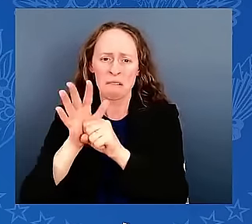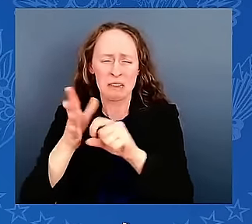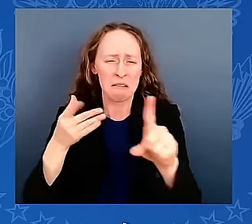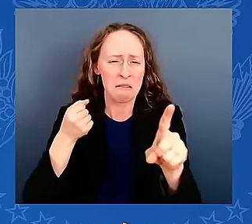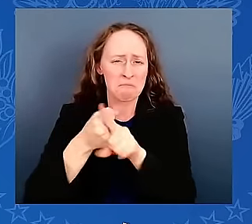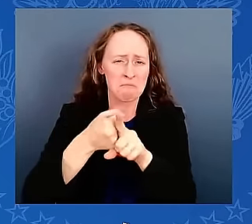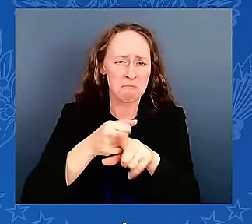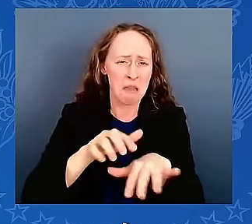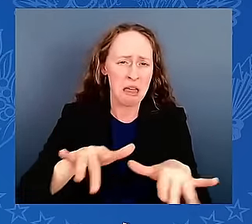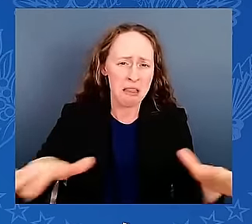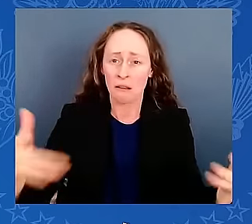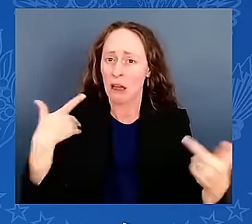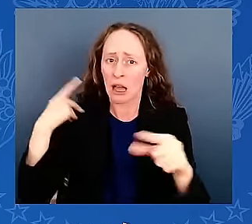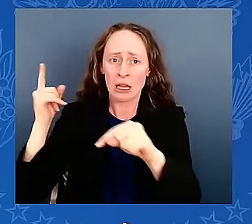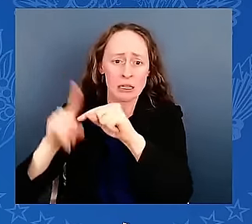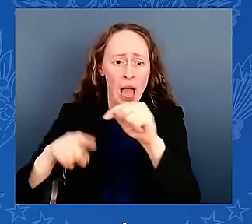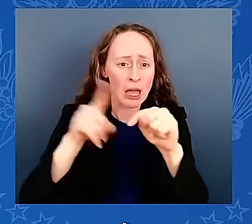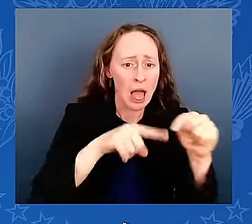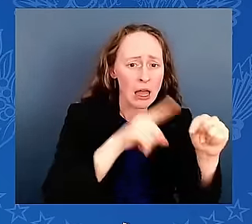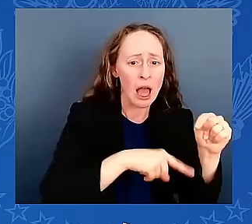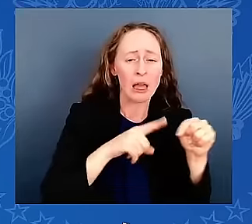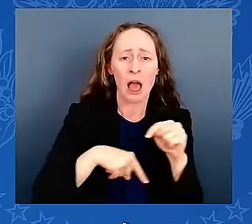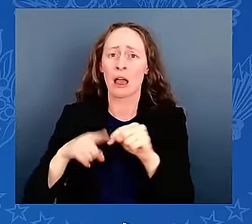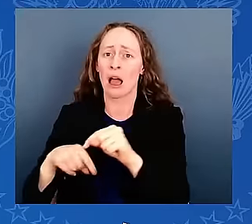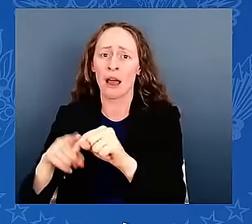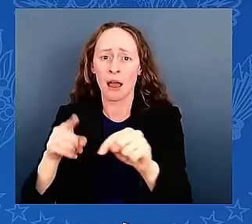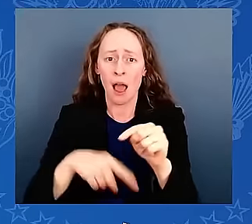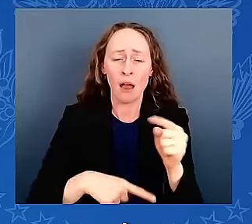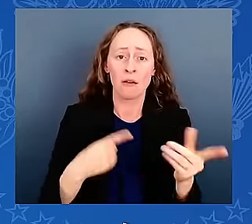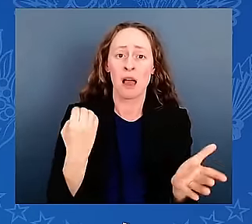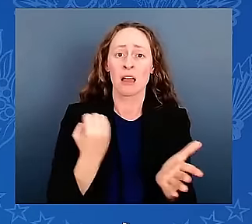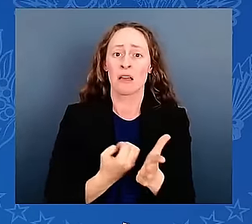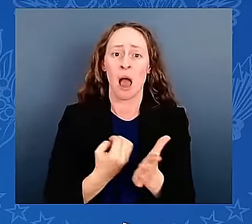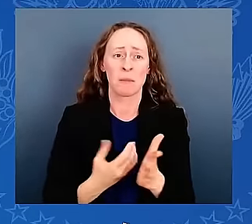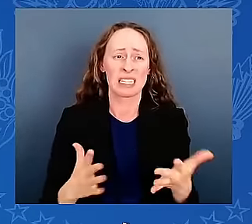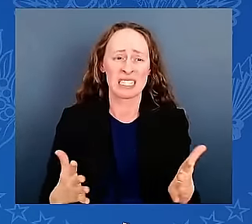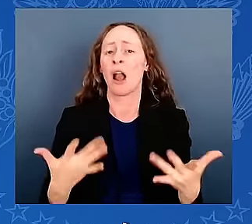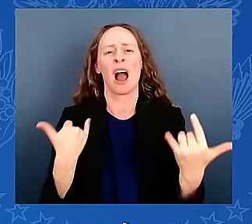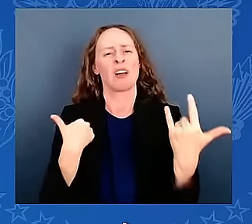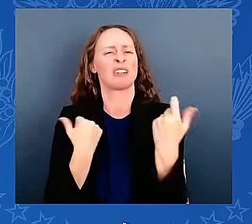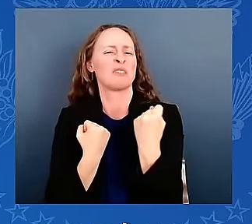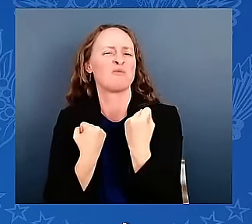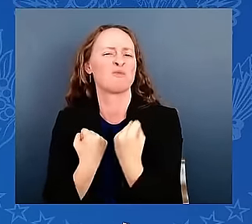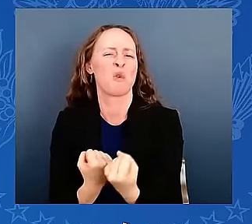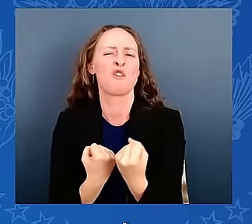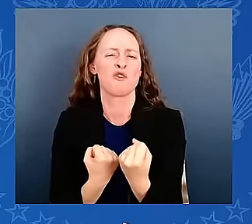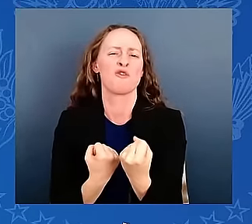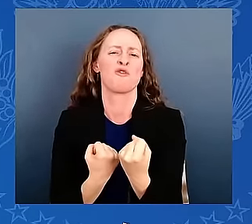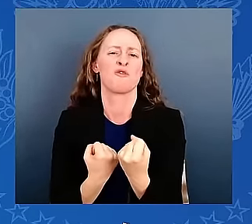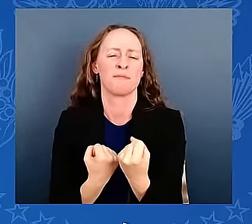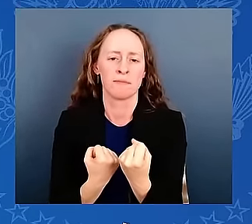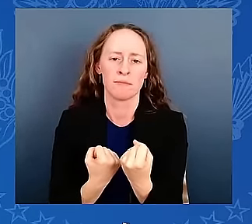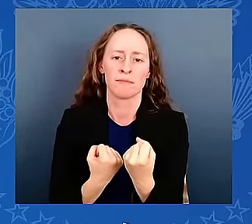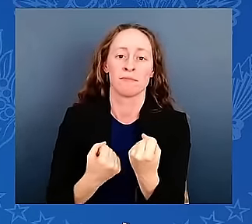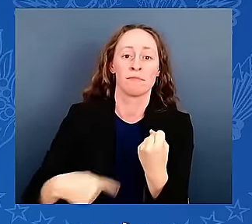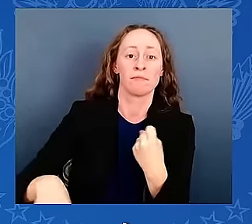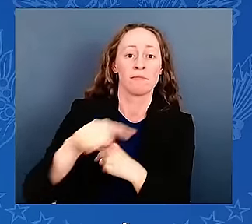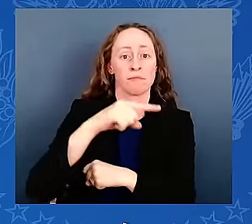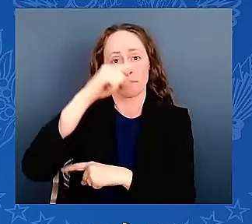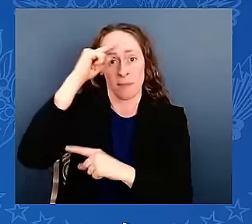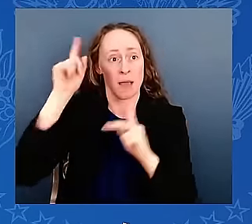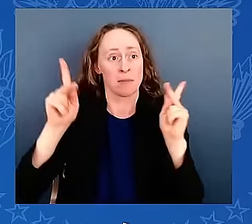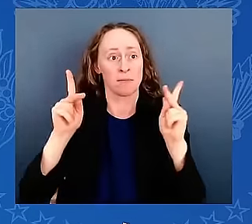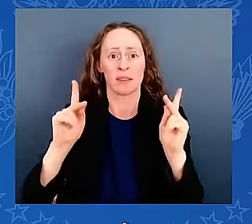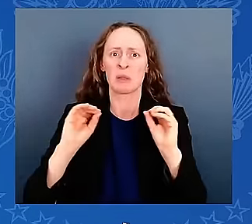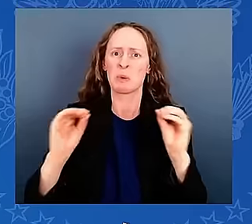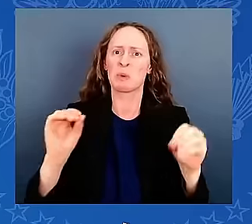economy in the world. Historic low black unemployment. Record growth in black small businesses. Let me